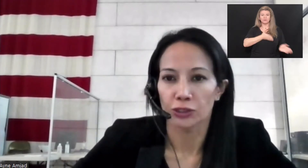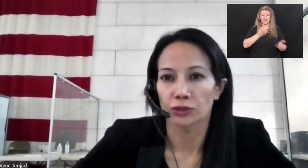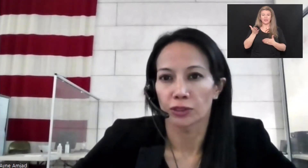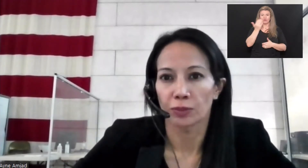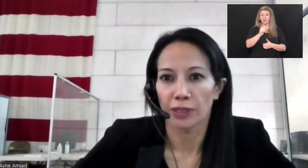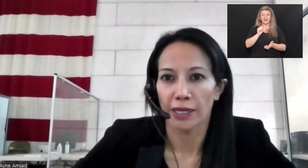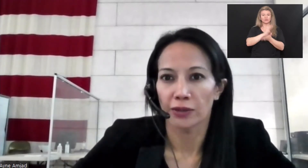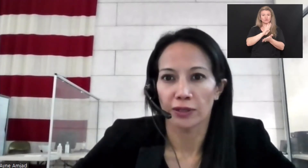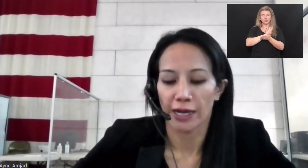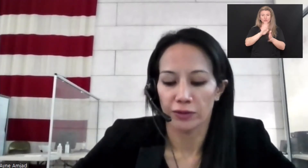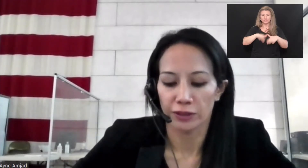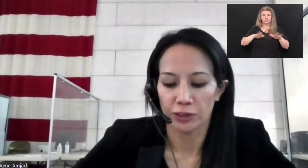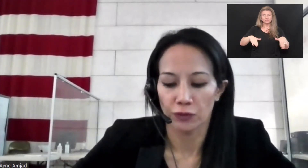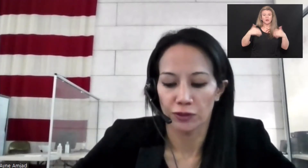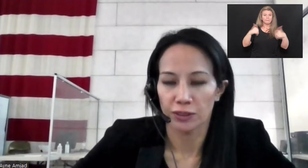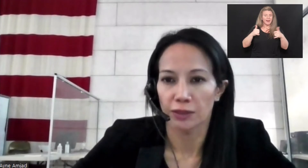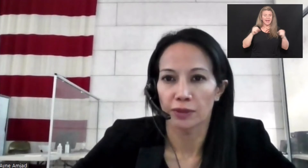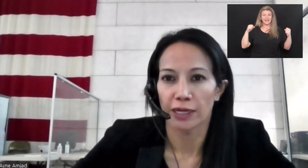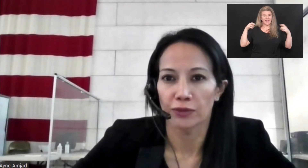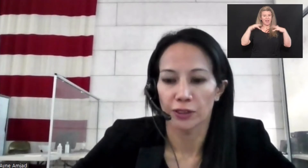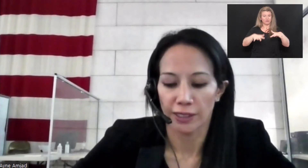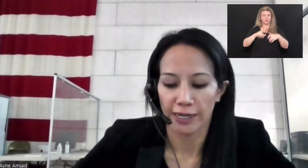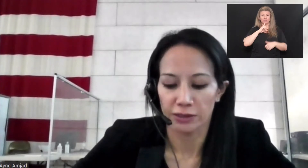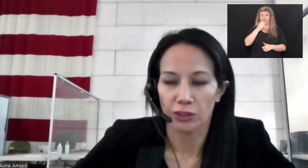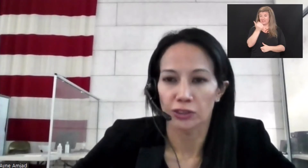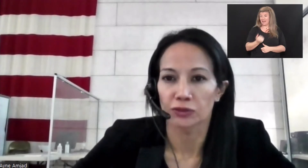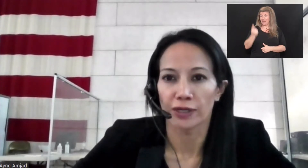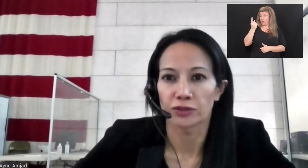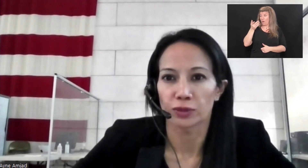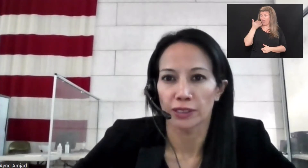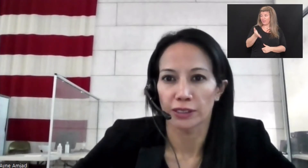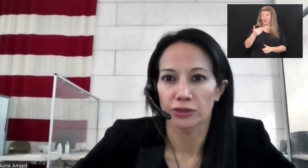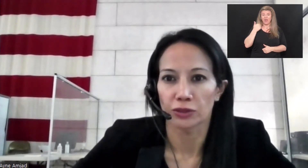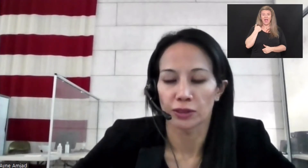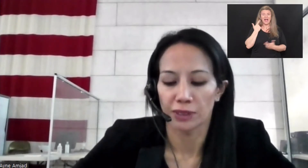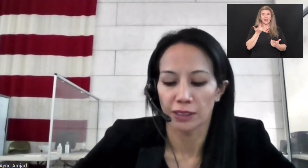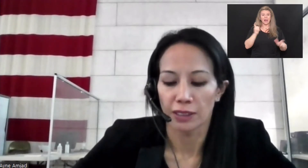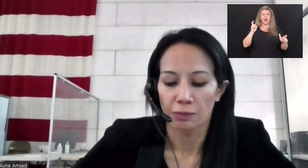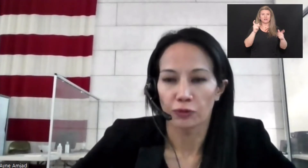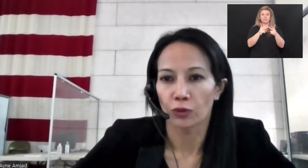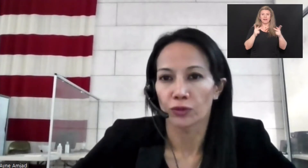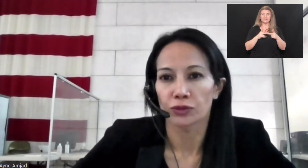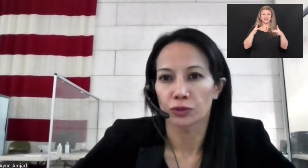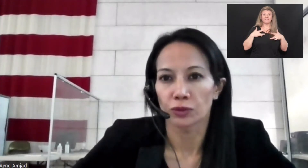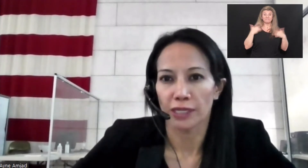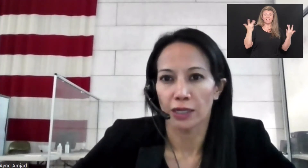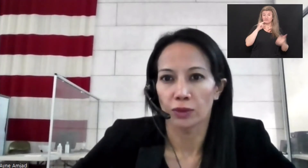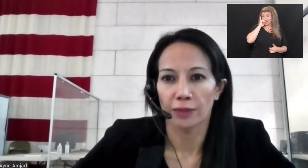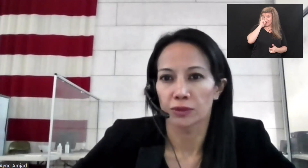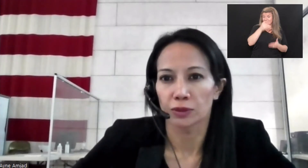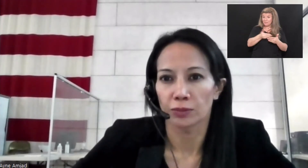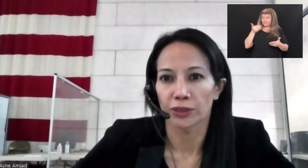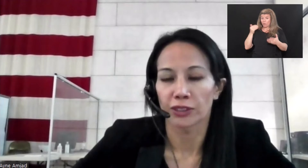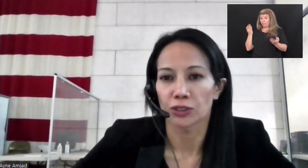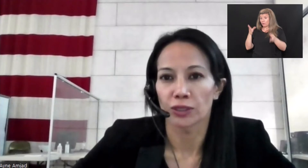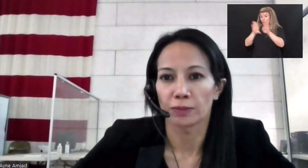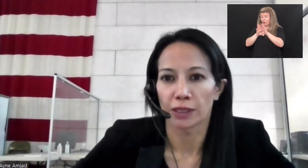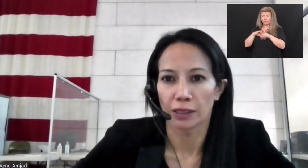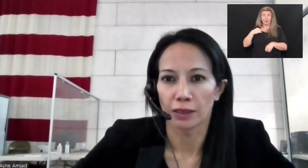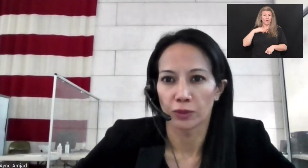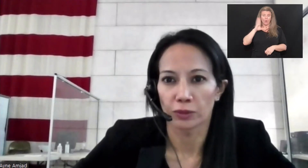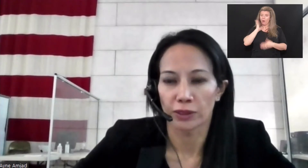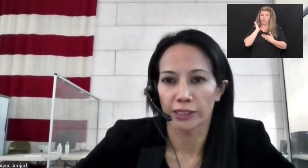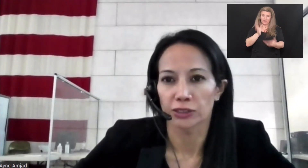or children are playing or gathering. So if there's anyone out there that has large events where kids are going to be before the school is out, we'll absolutely bring it to